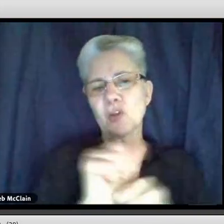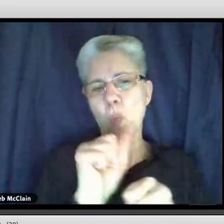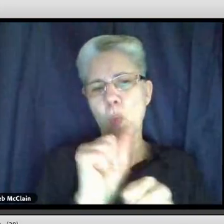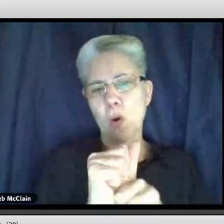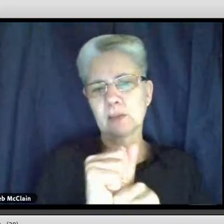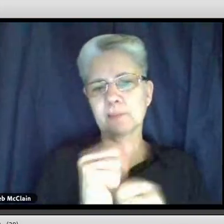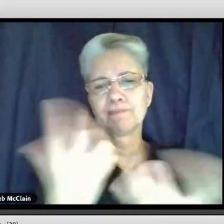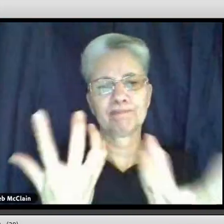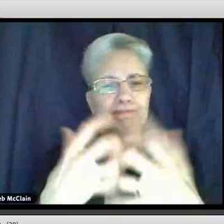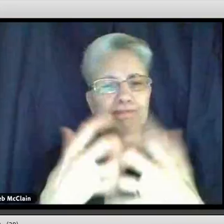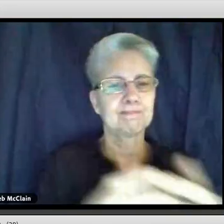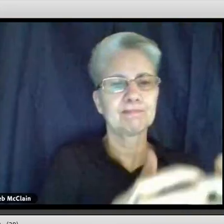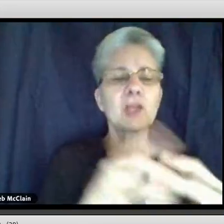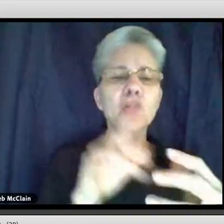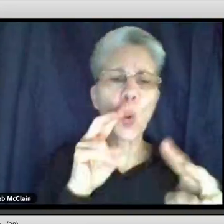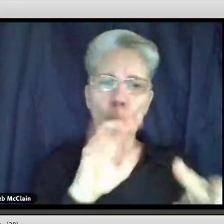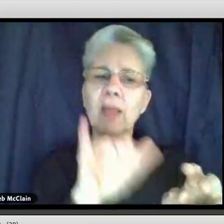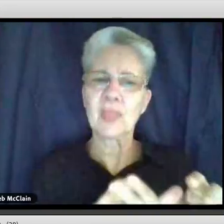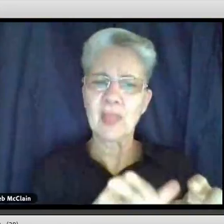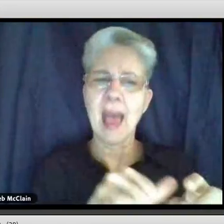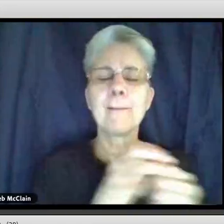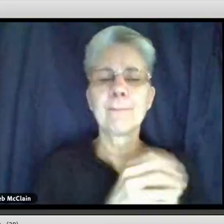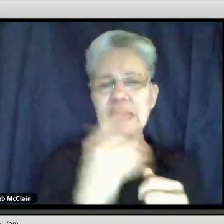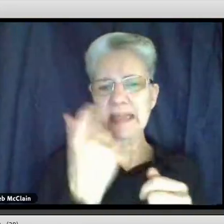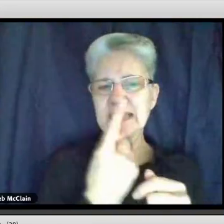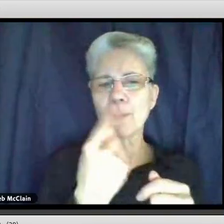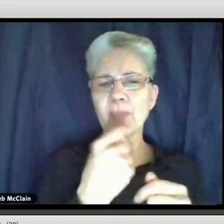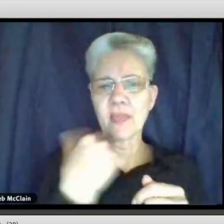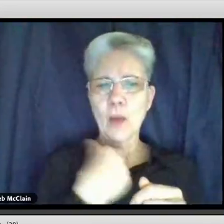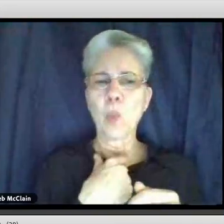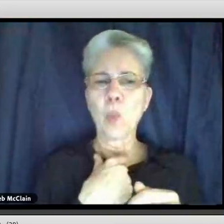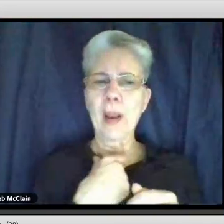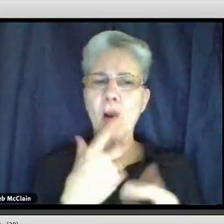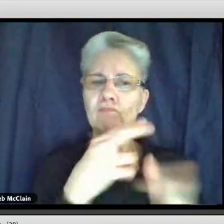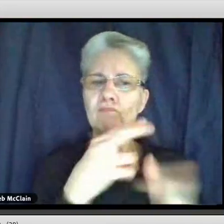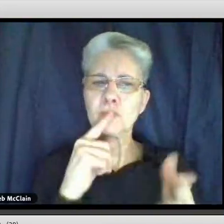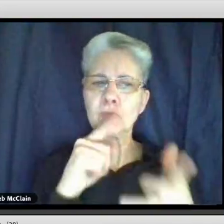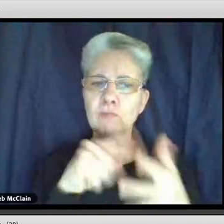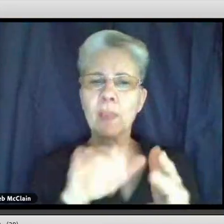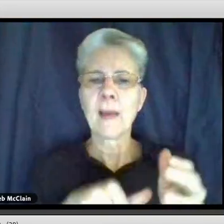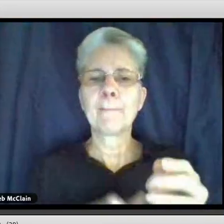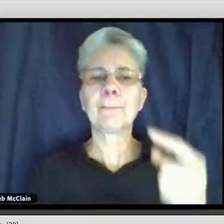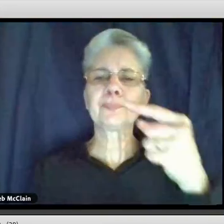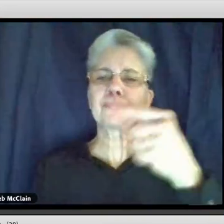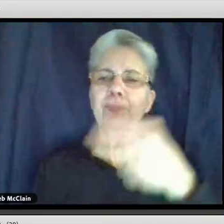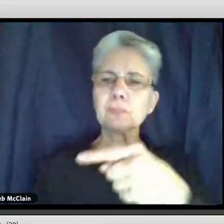workflows. So I recommend looking at that if this is something you're looking to get into.